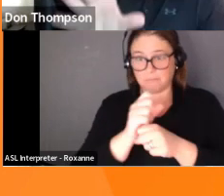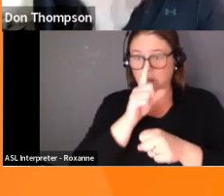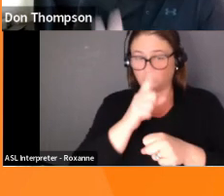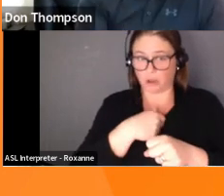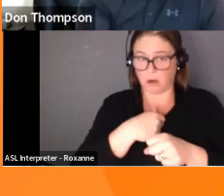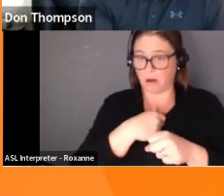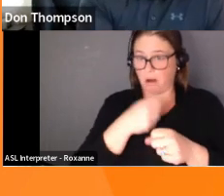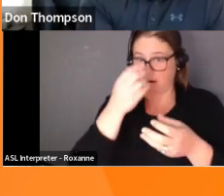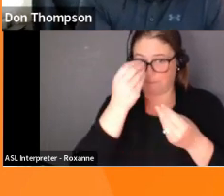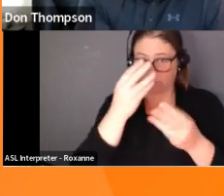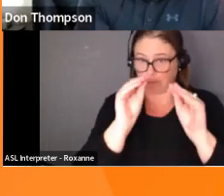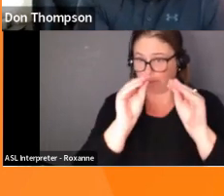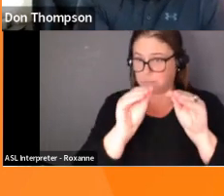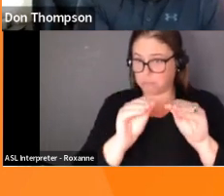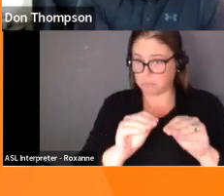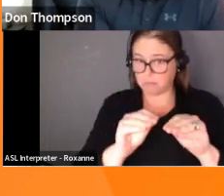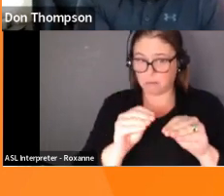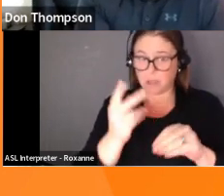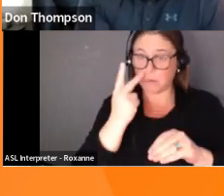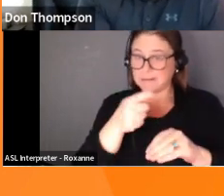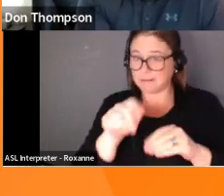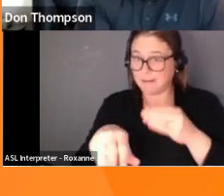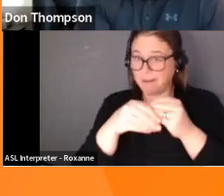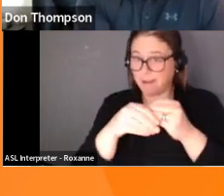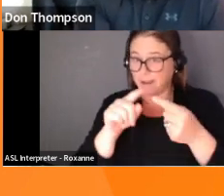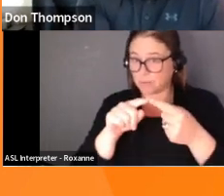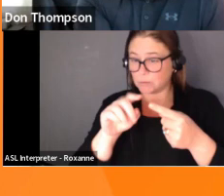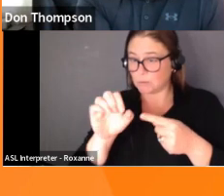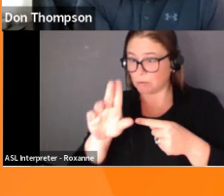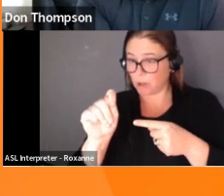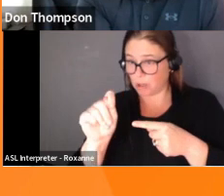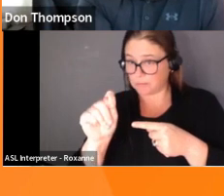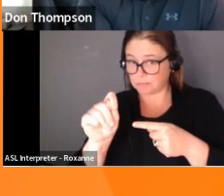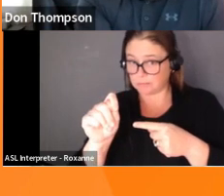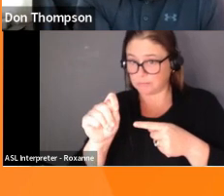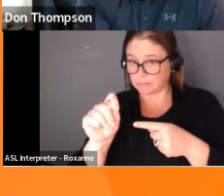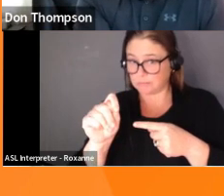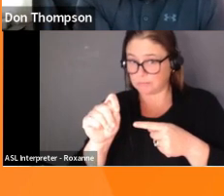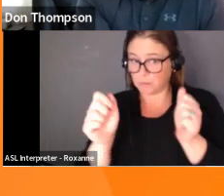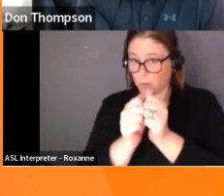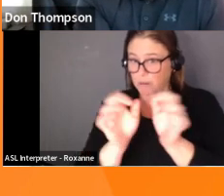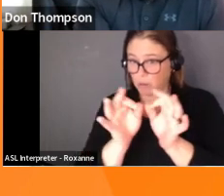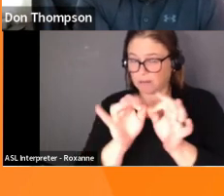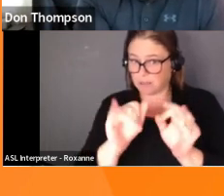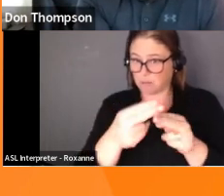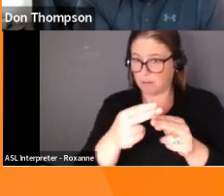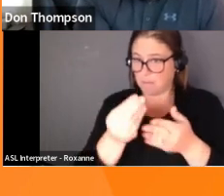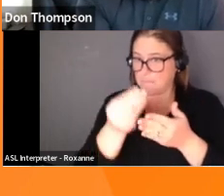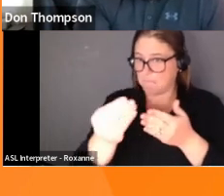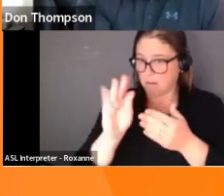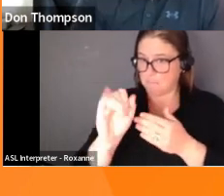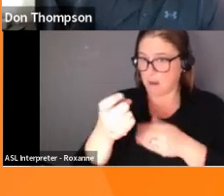And if you ever go to Amazon and you see this add to cart, okay, with a price, this is the buy box.